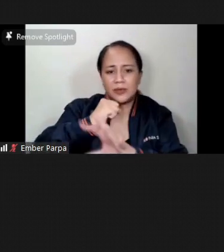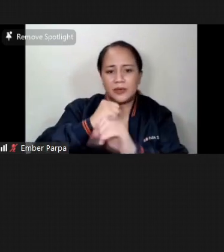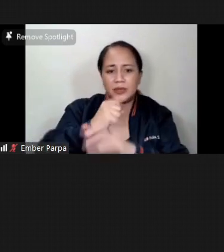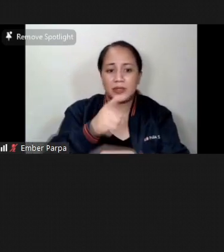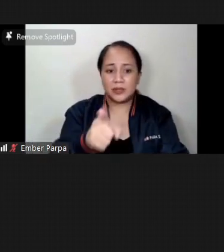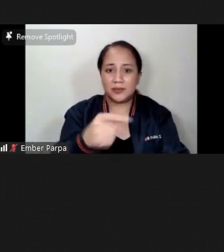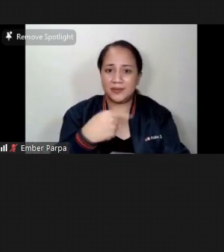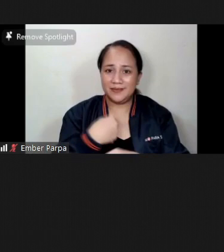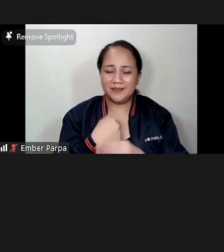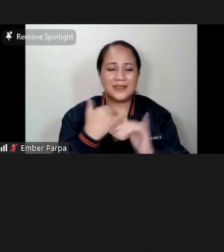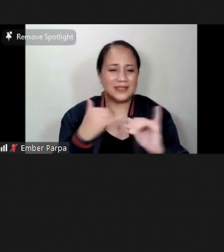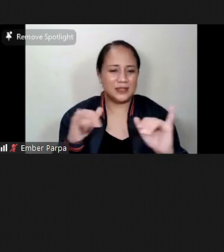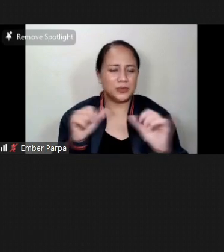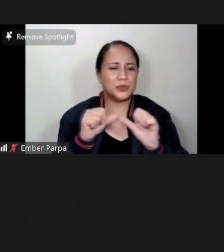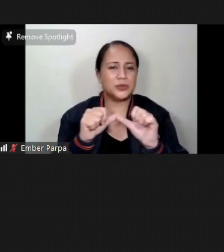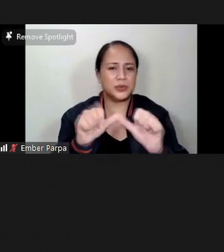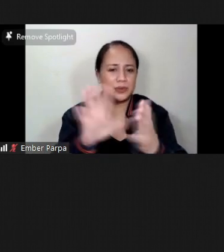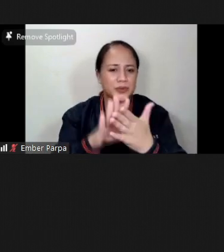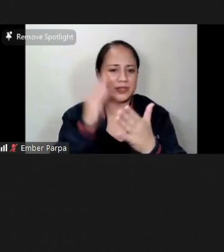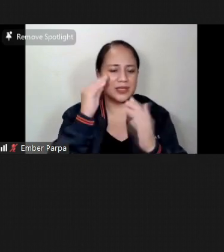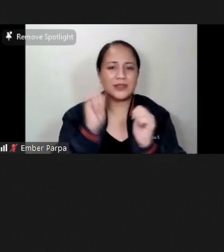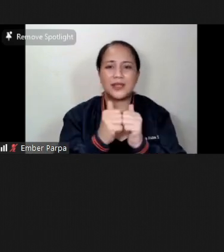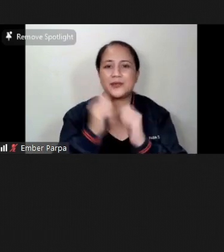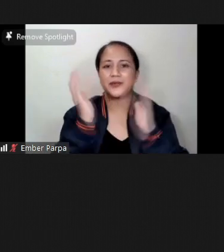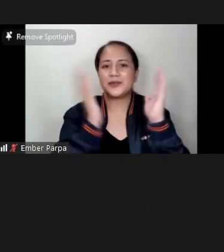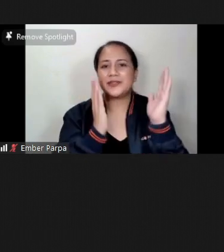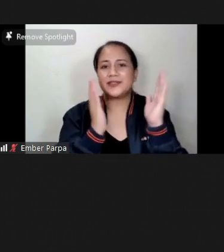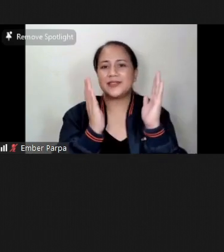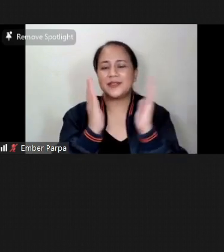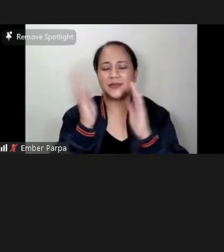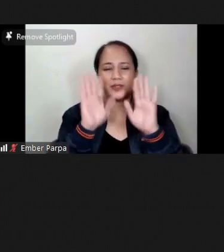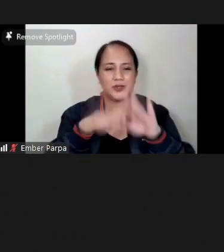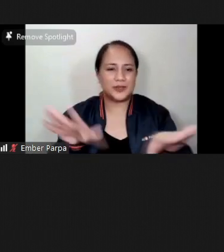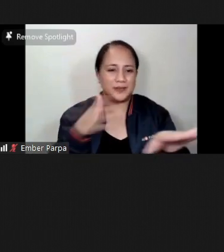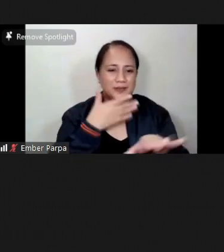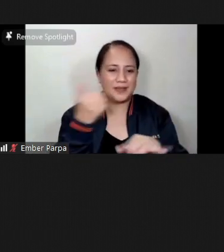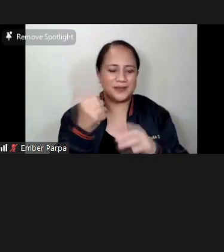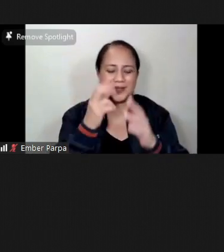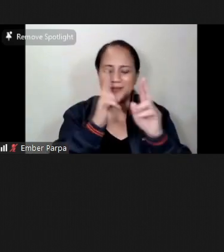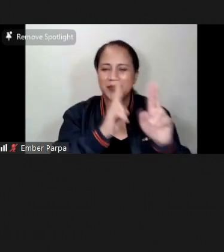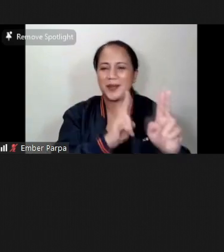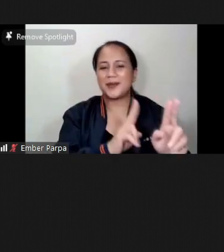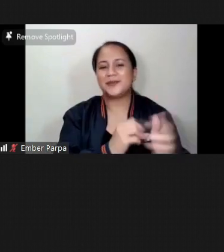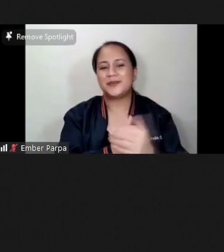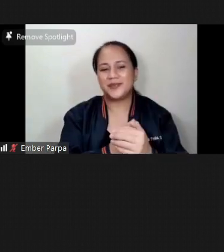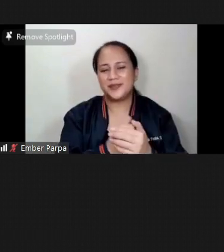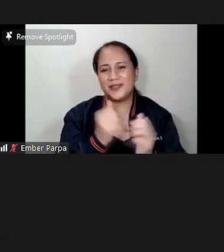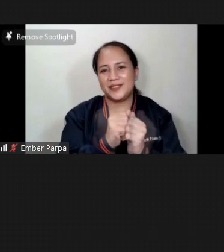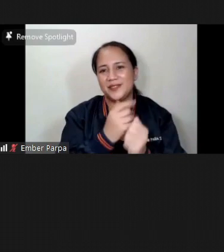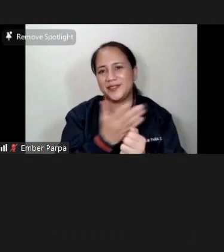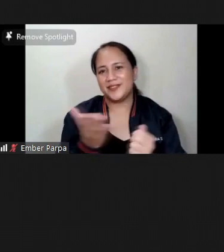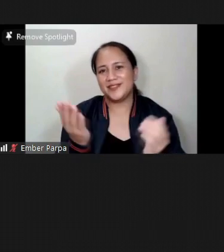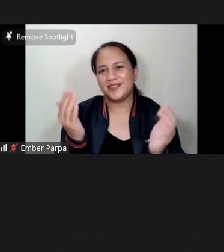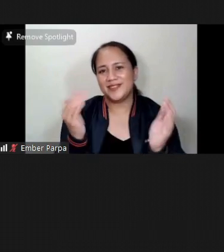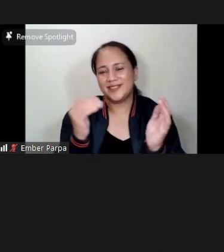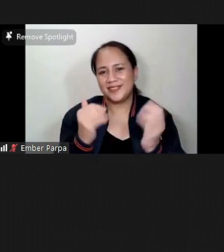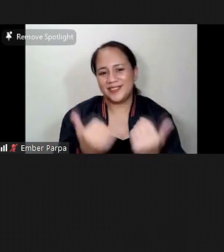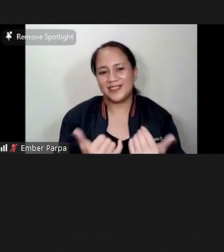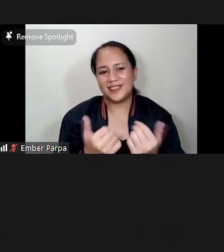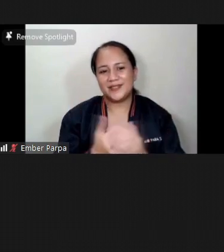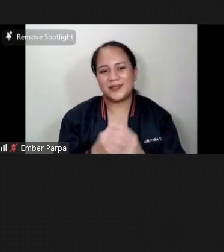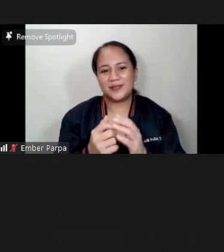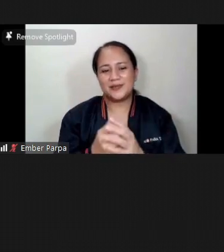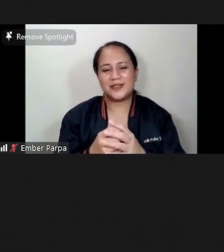you and me continue to learn how to serve children better. I am honored to be with all of you today, the champions